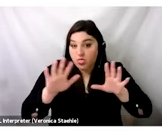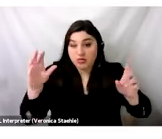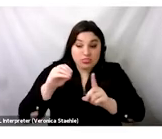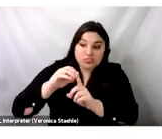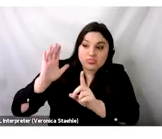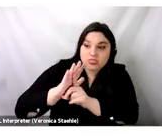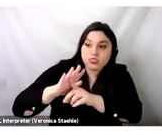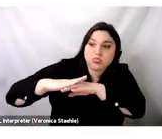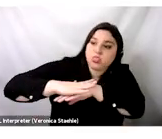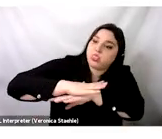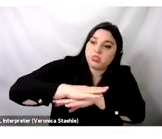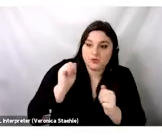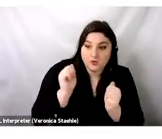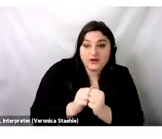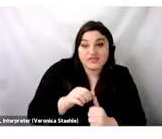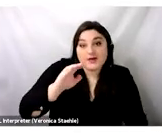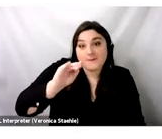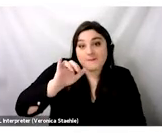about.